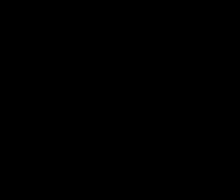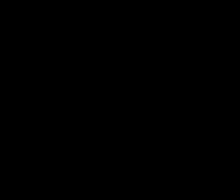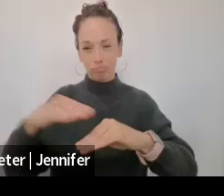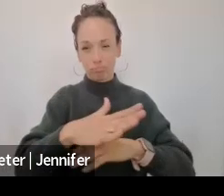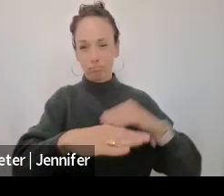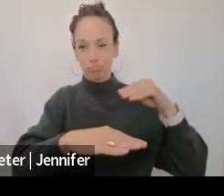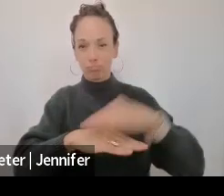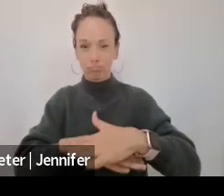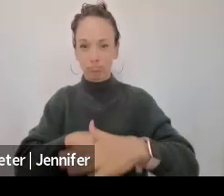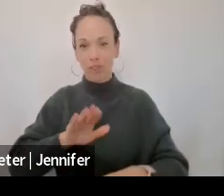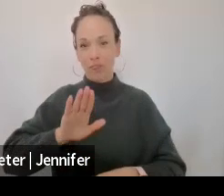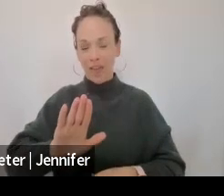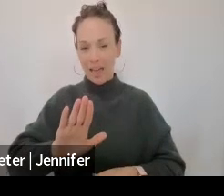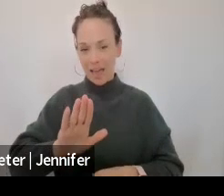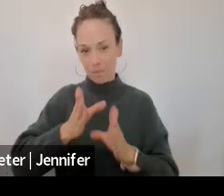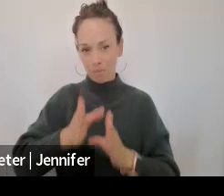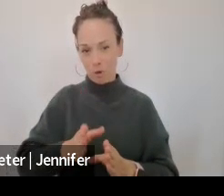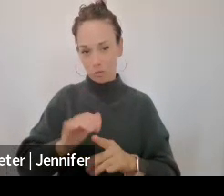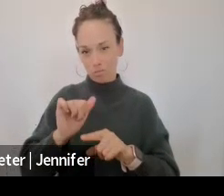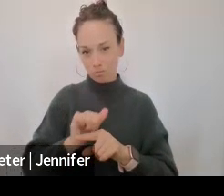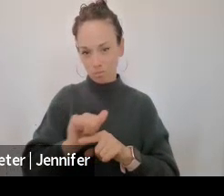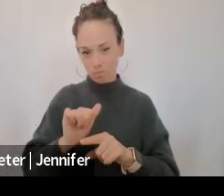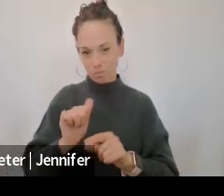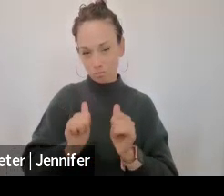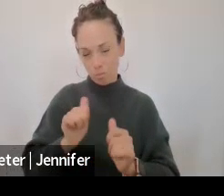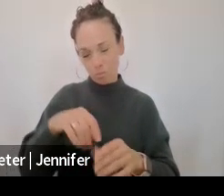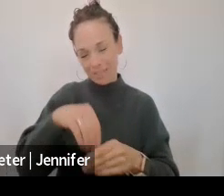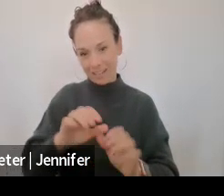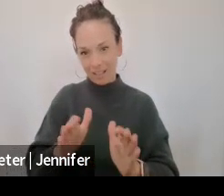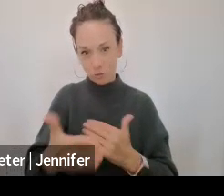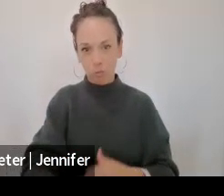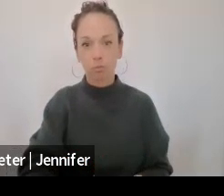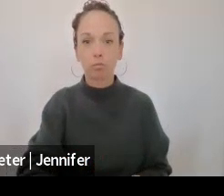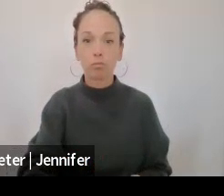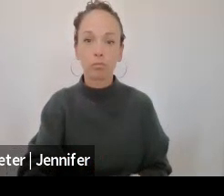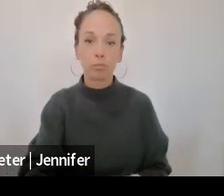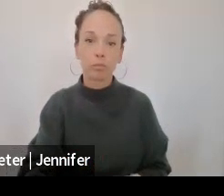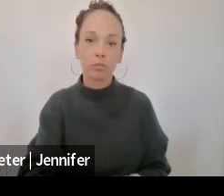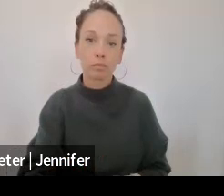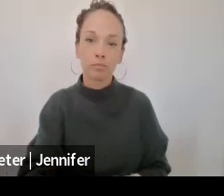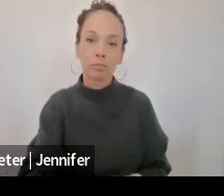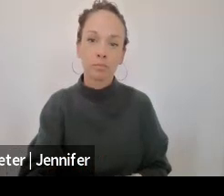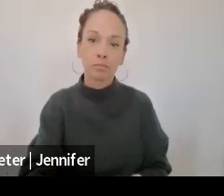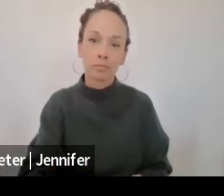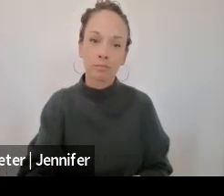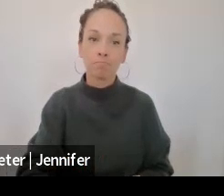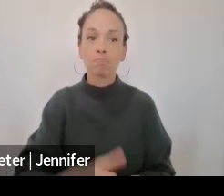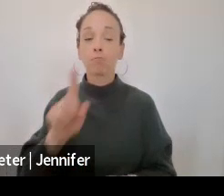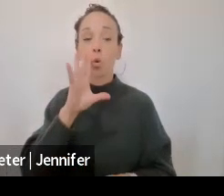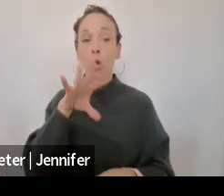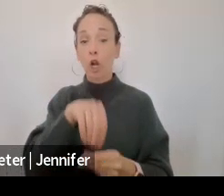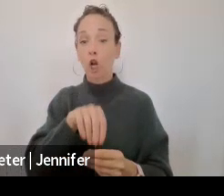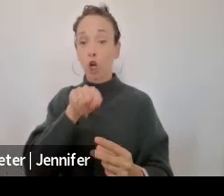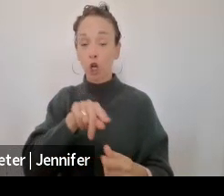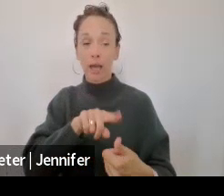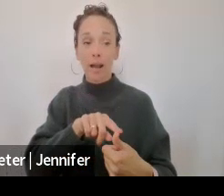student performance. The relevant domains that we will be reviewing today include domains 1,